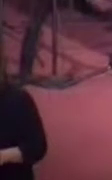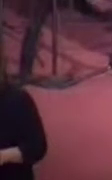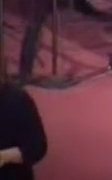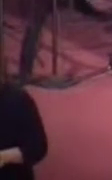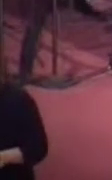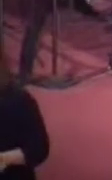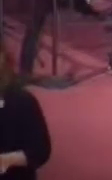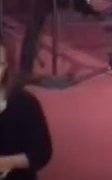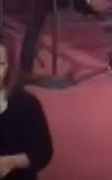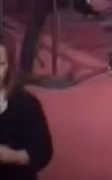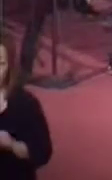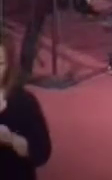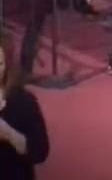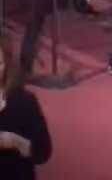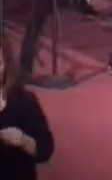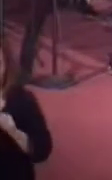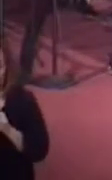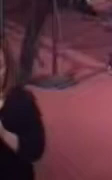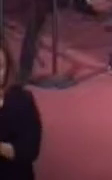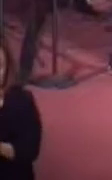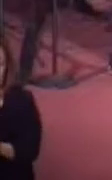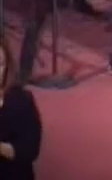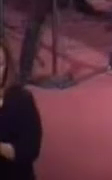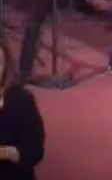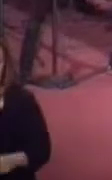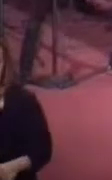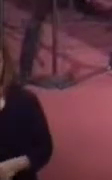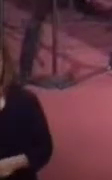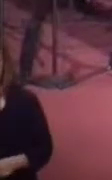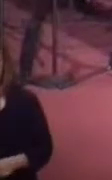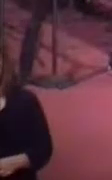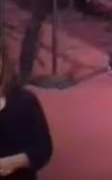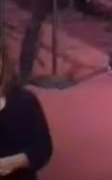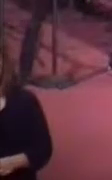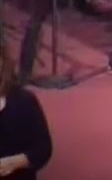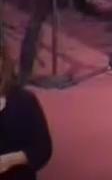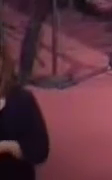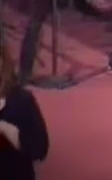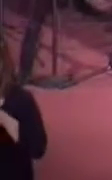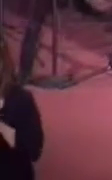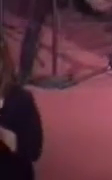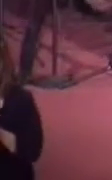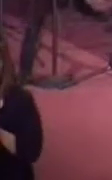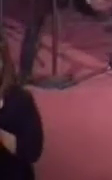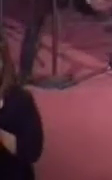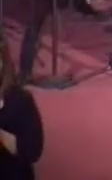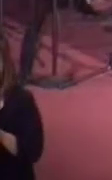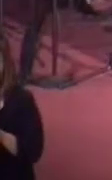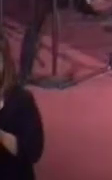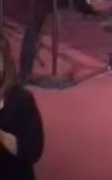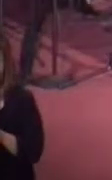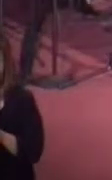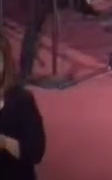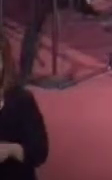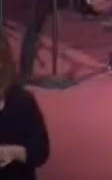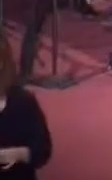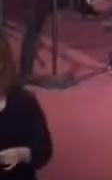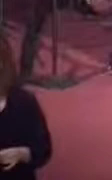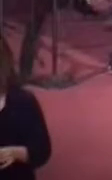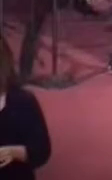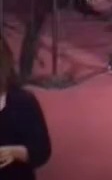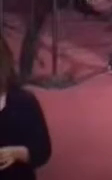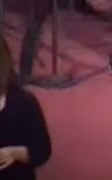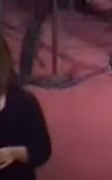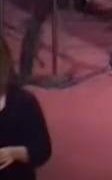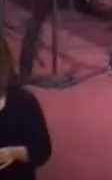our story continues. We see this providence of persecution. Here is King Darius